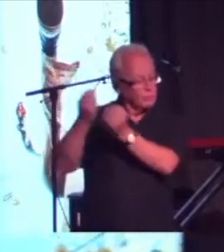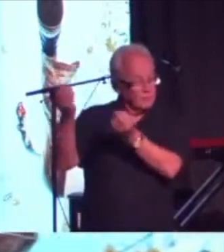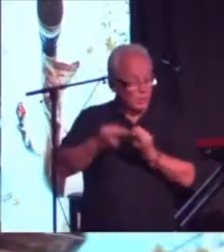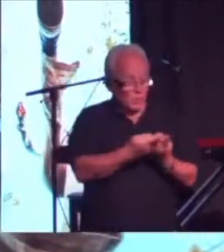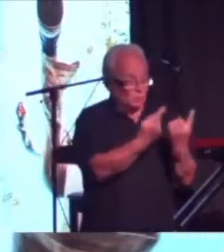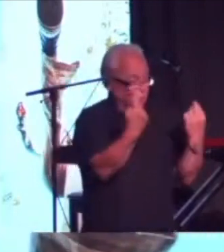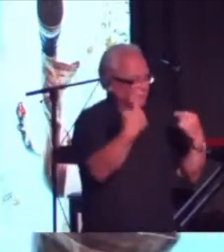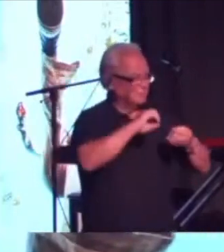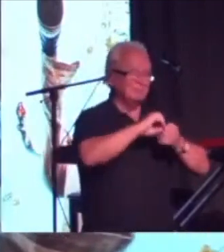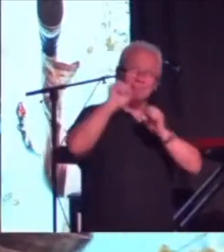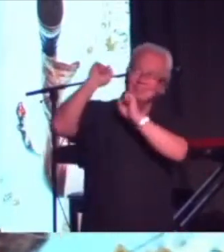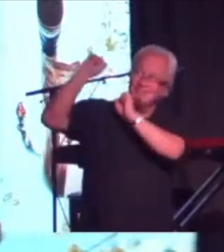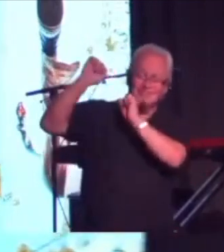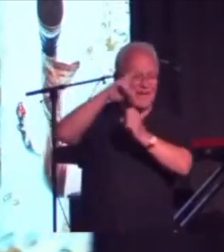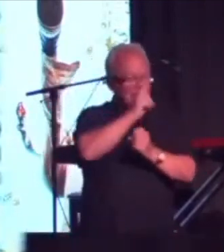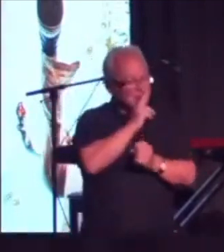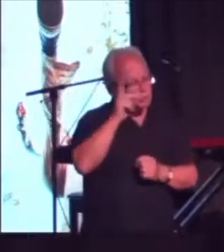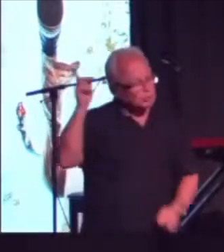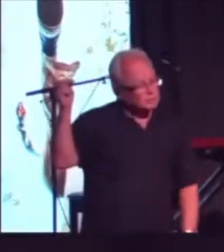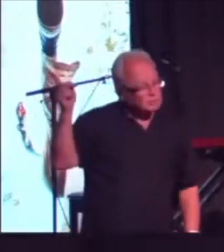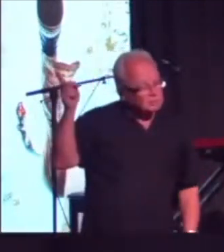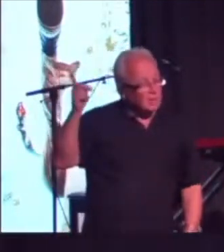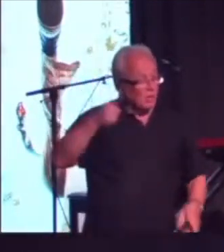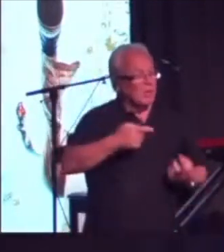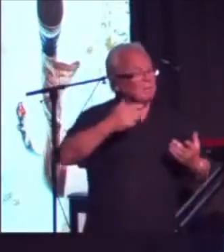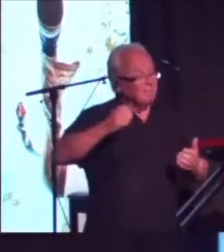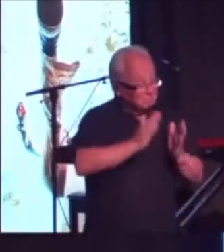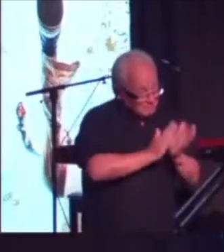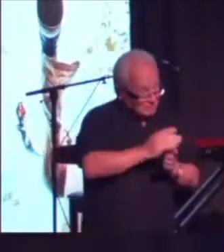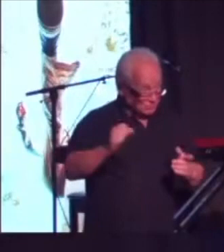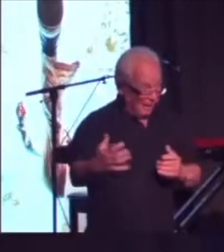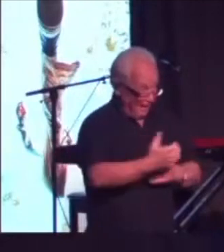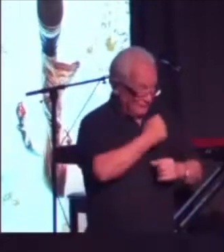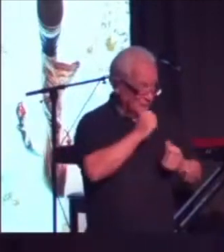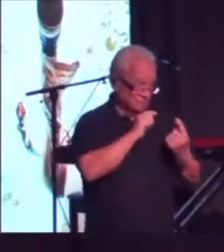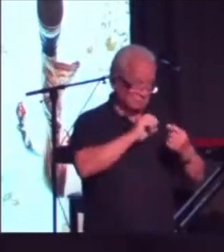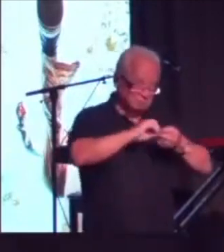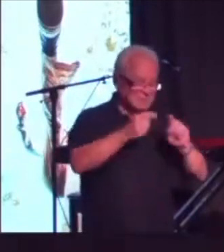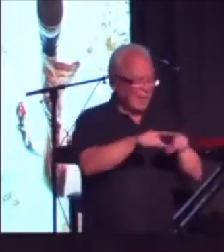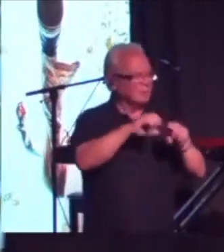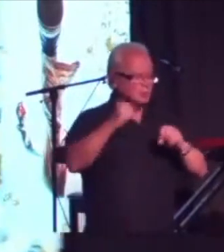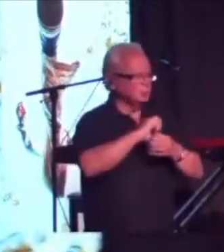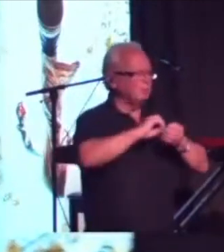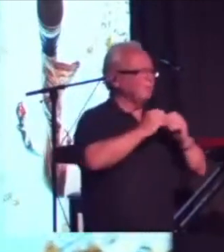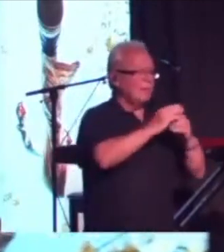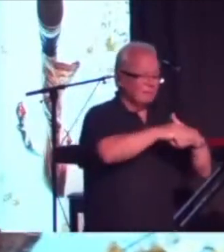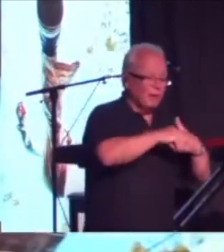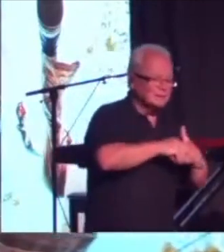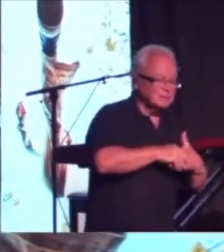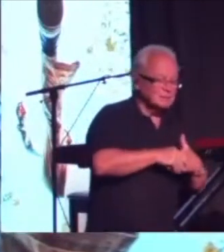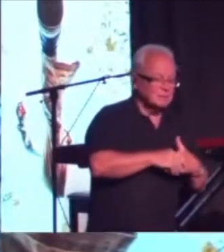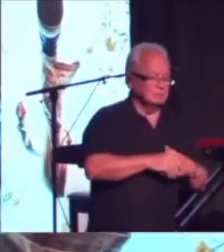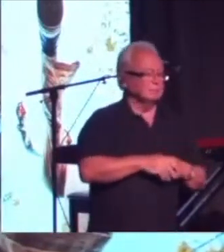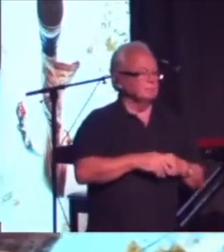are made for friendship. Think about this. Every other relationship in your life has a beginning. Marriage